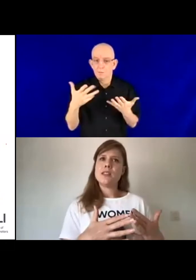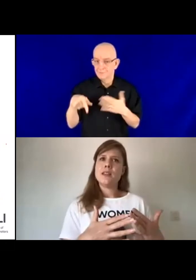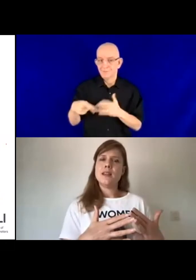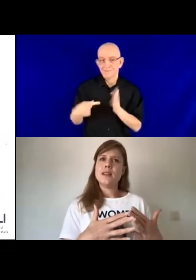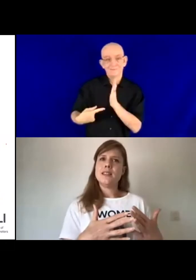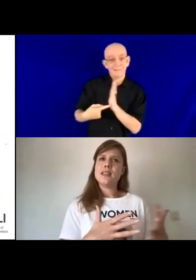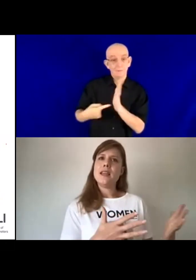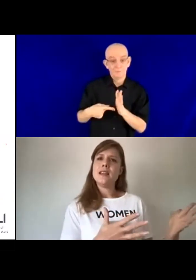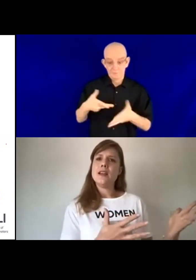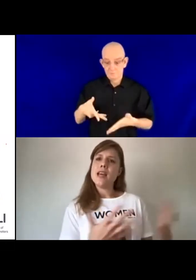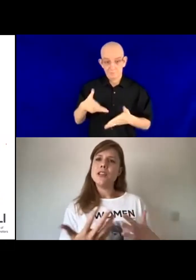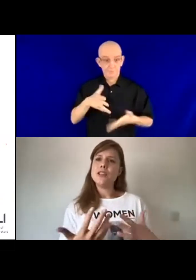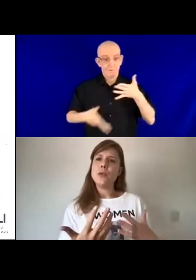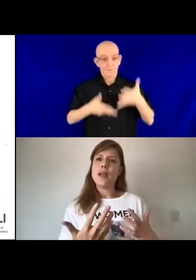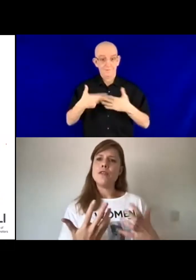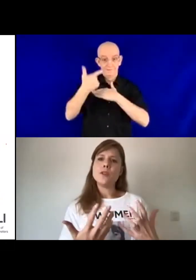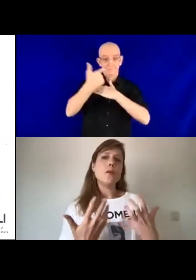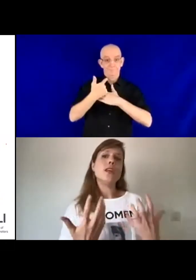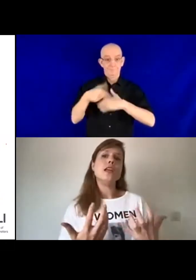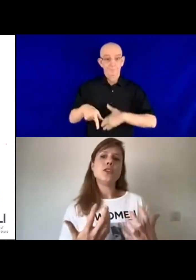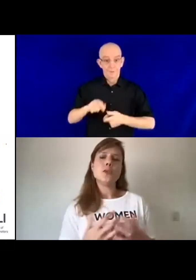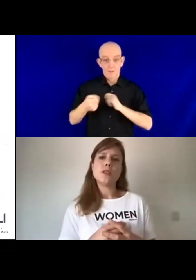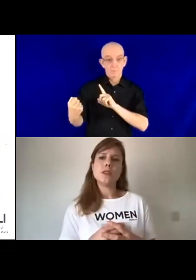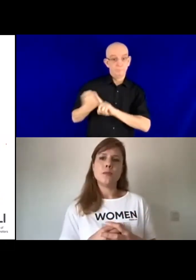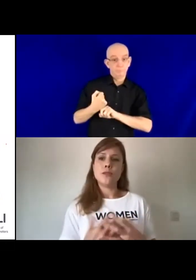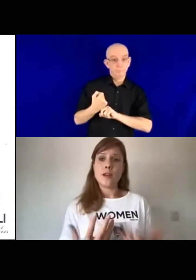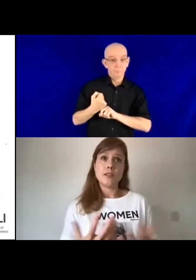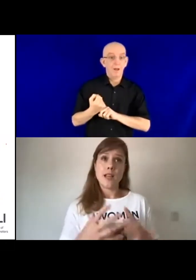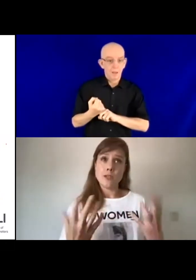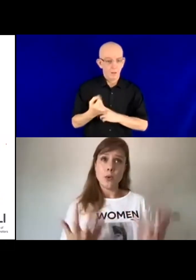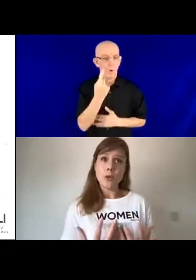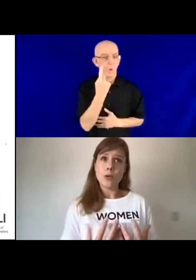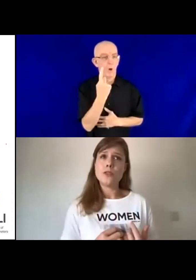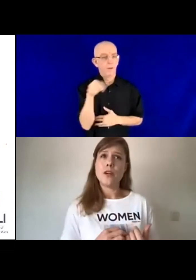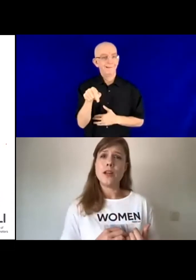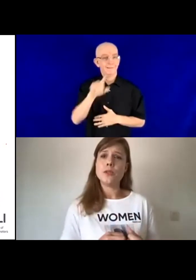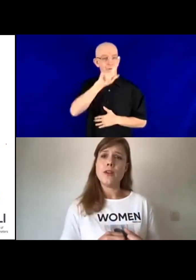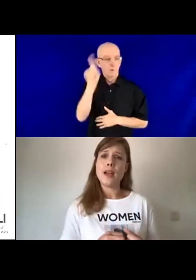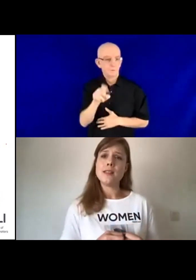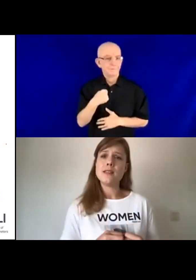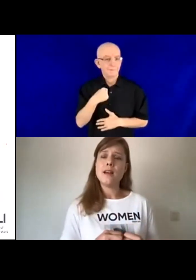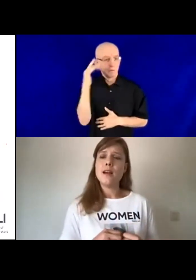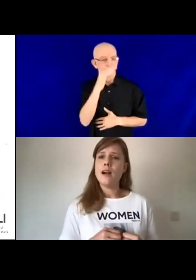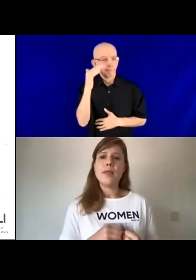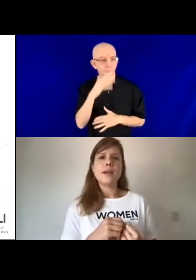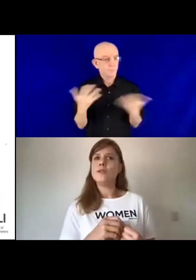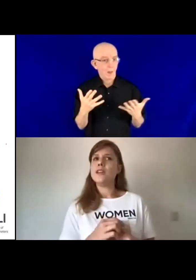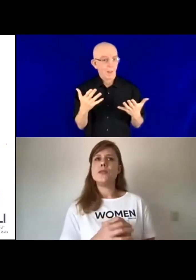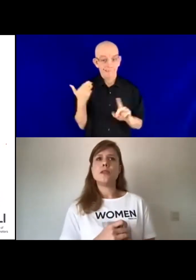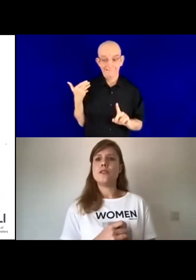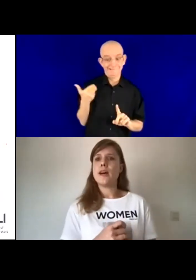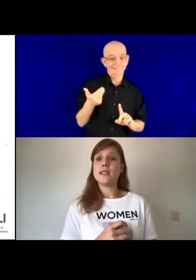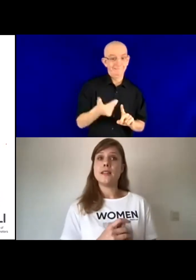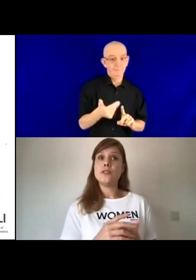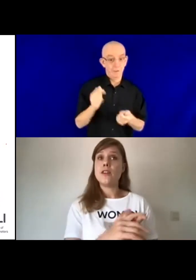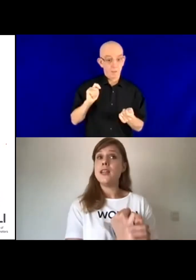changes take attention away from some of the issues the profession as a whole was trying to address? I'm thinking of issues of